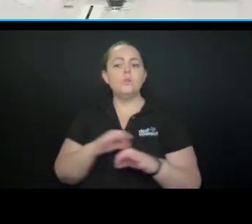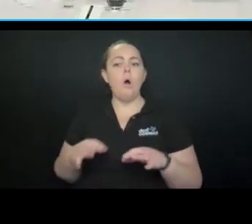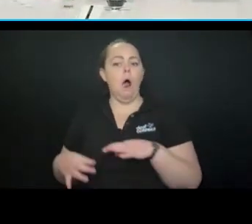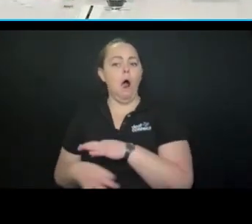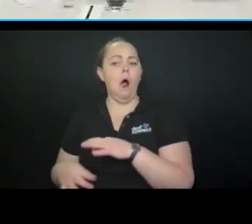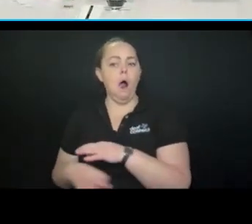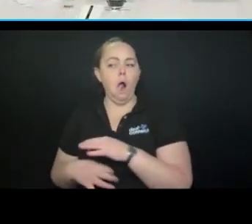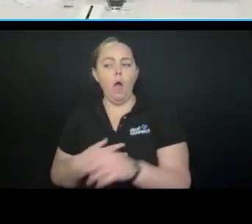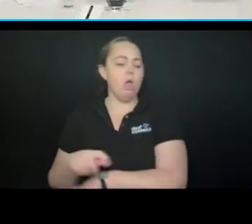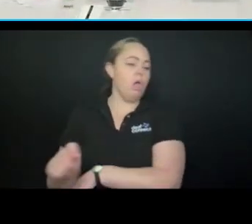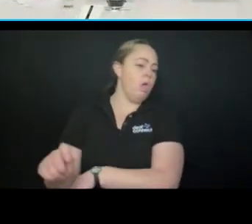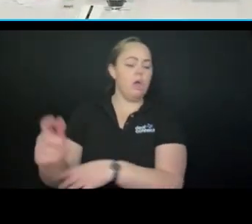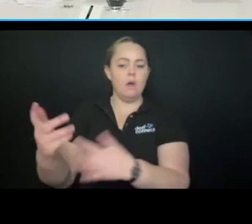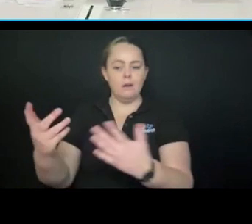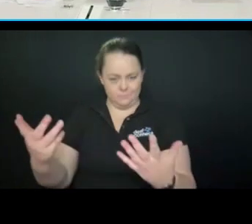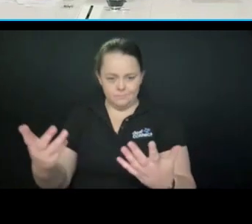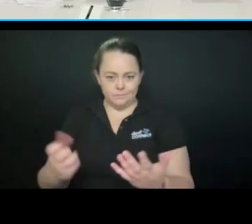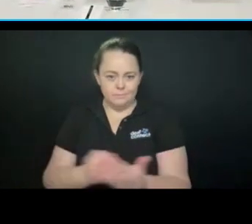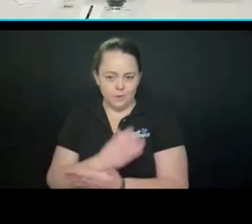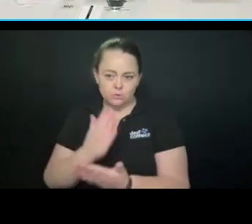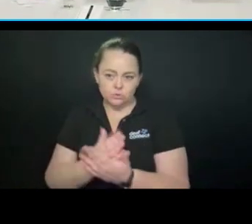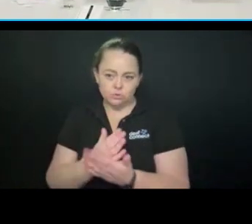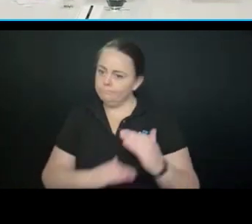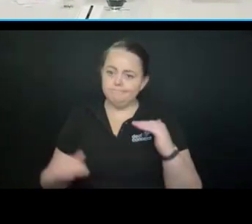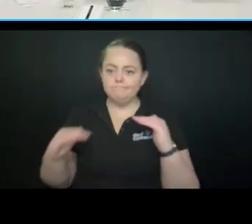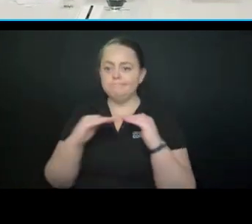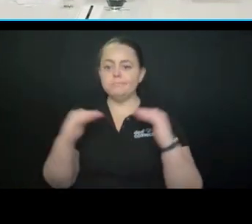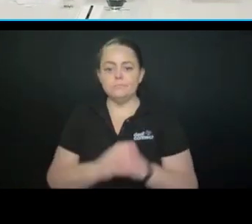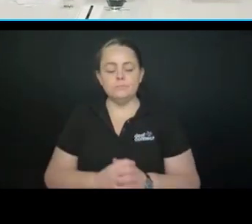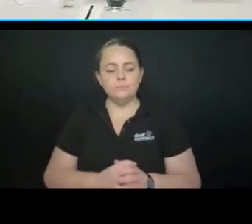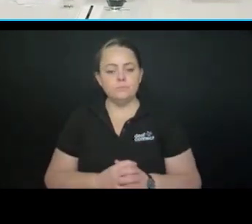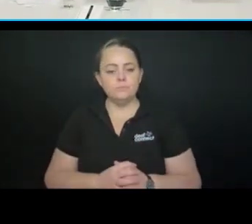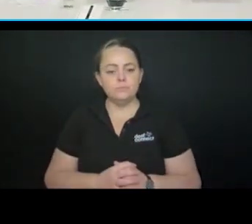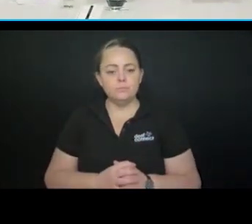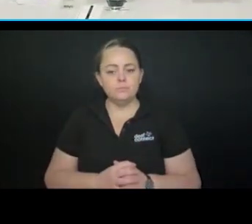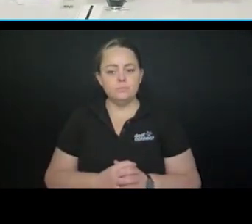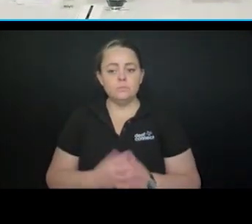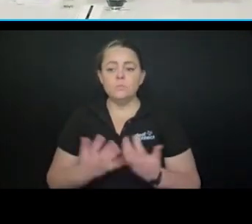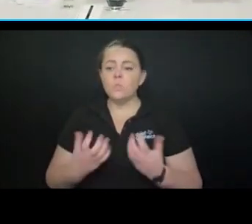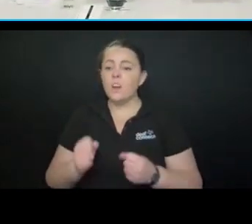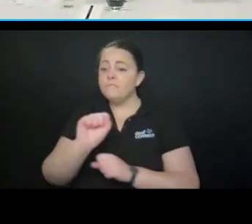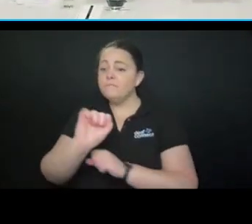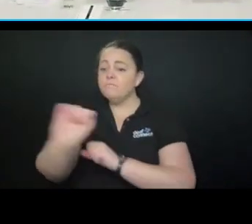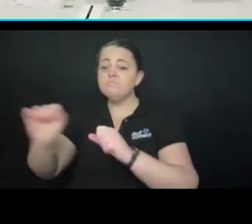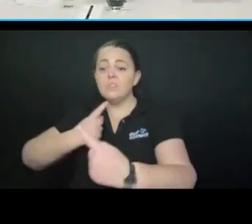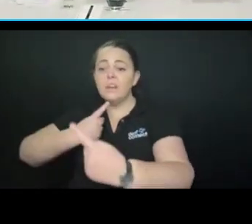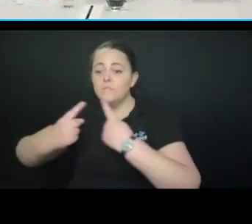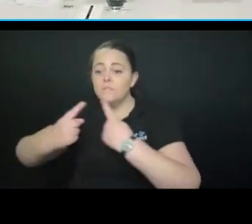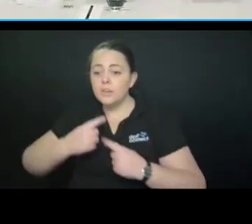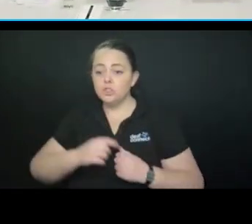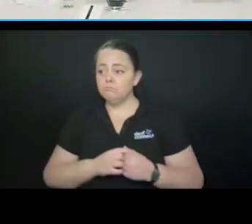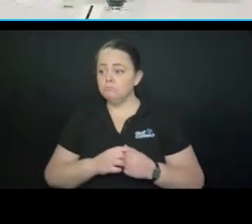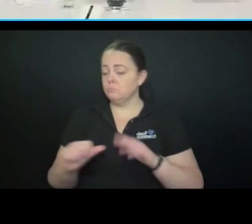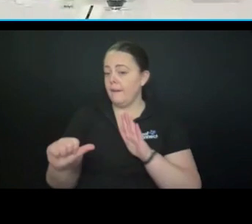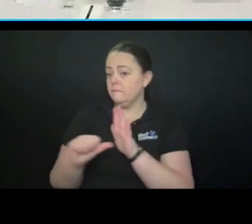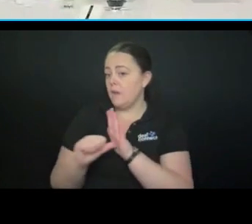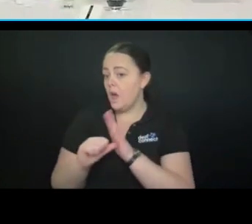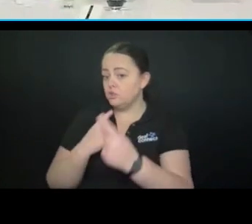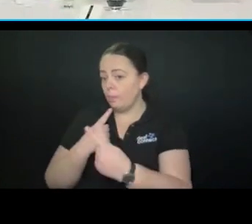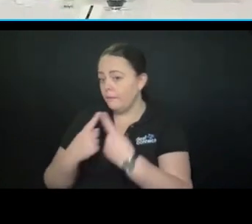The QI data, along with financial data, resident experience and other Commission intelligence,